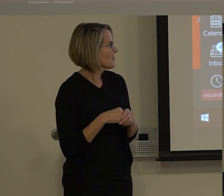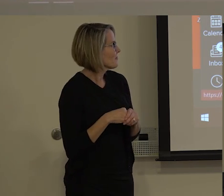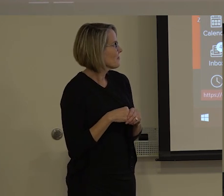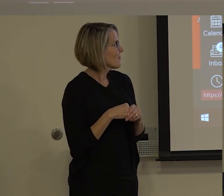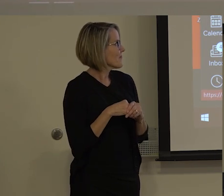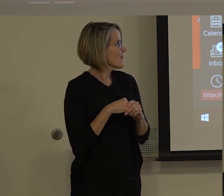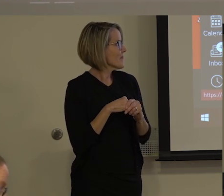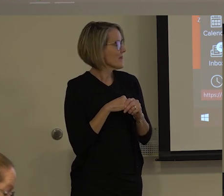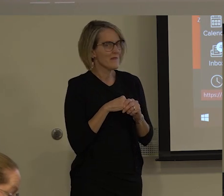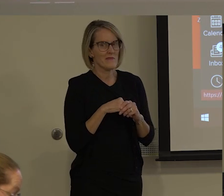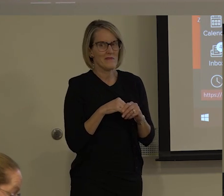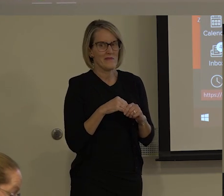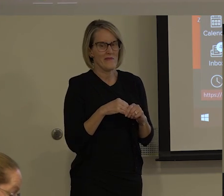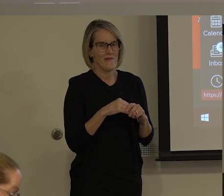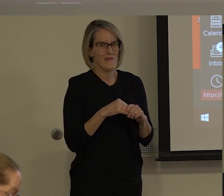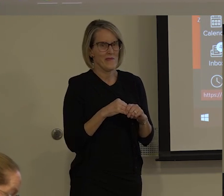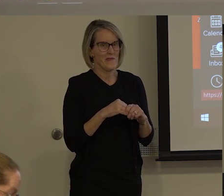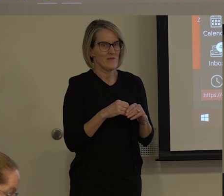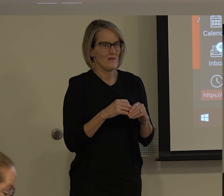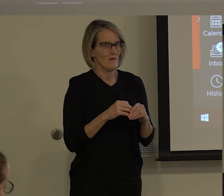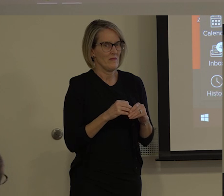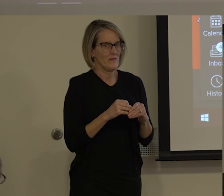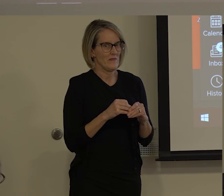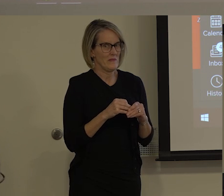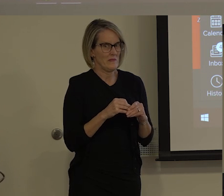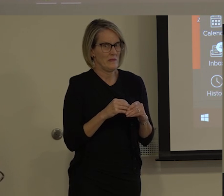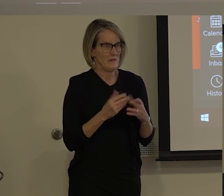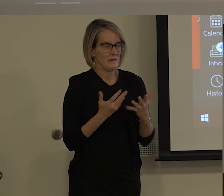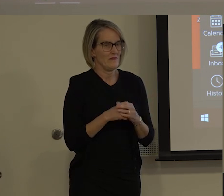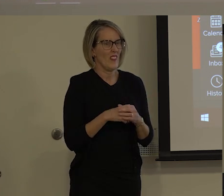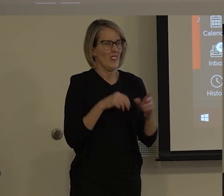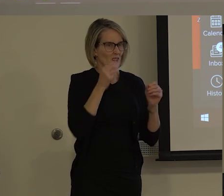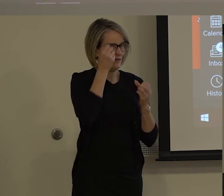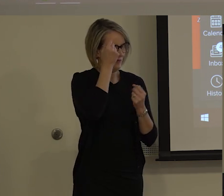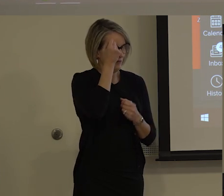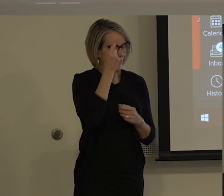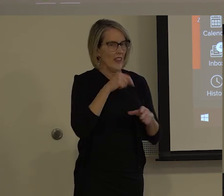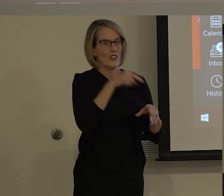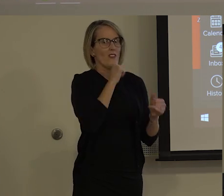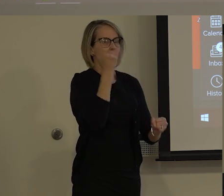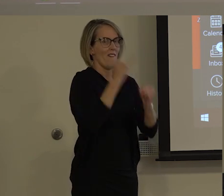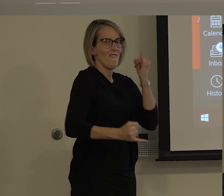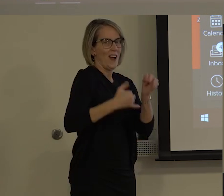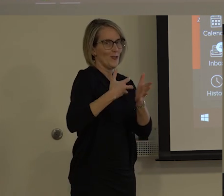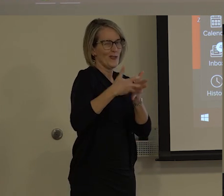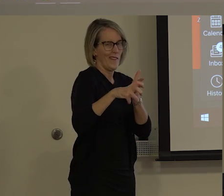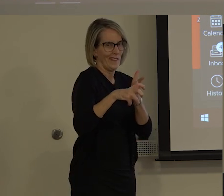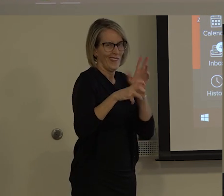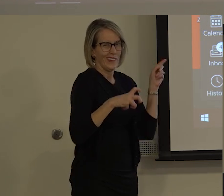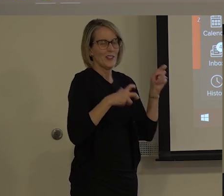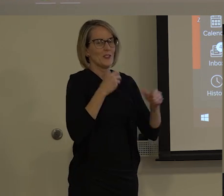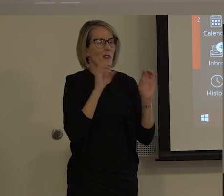find my slides here. And also just a caveat that these are not in final draft stage by any mean. So everything